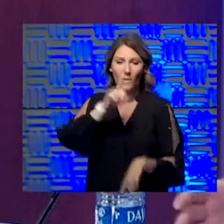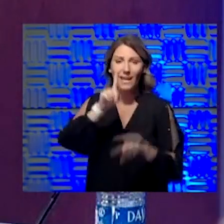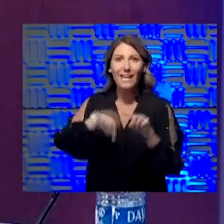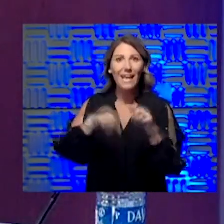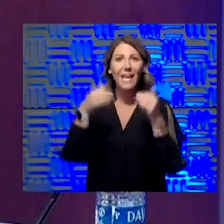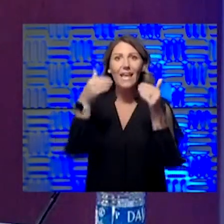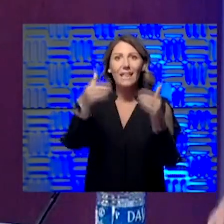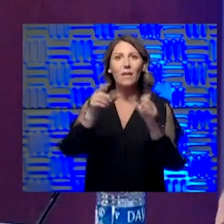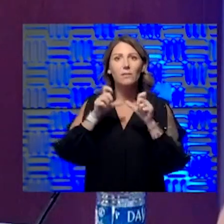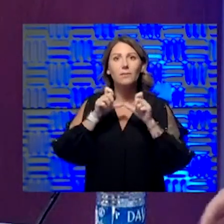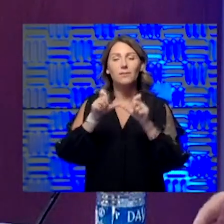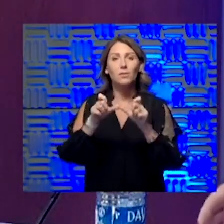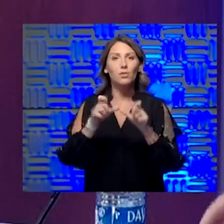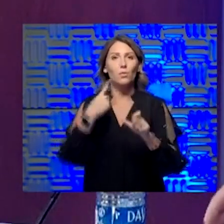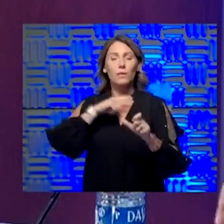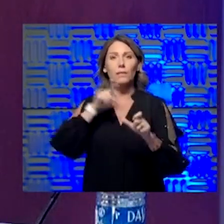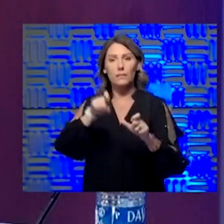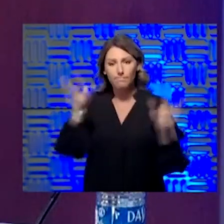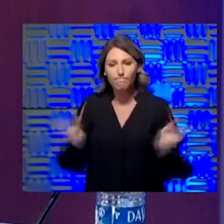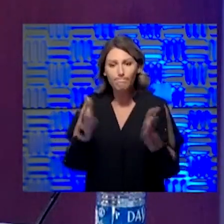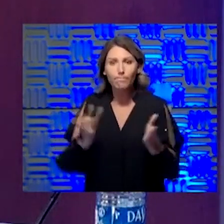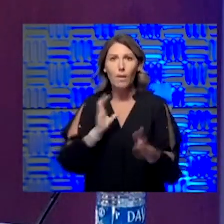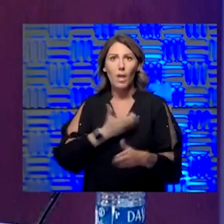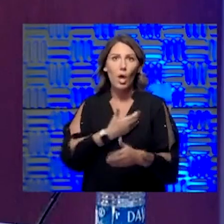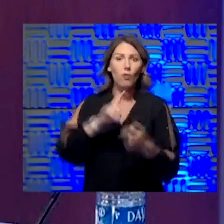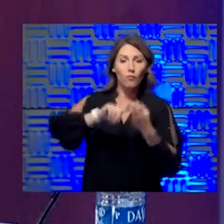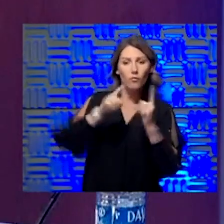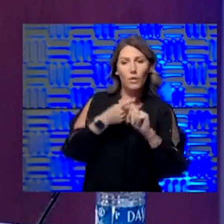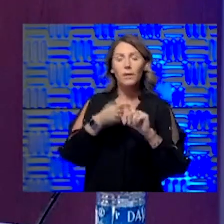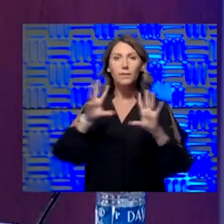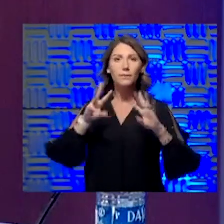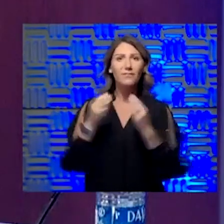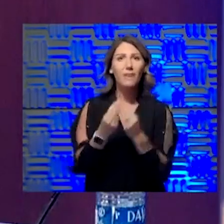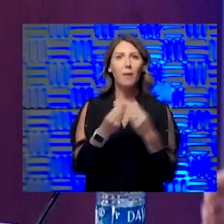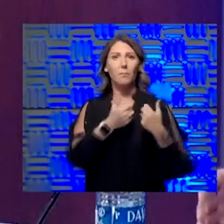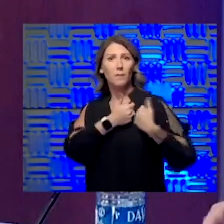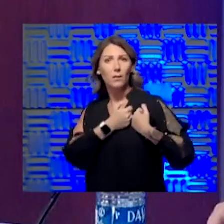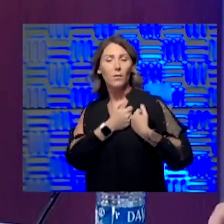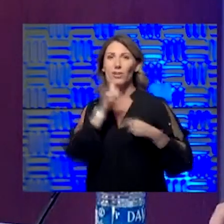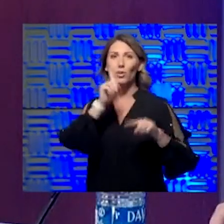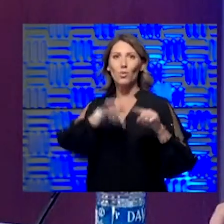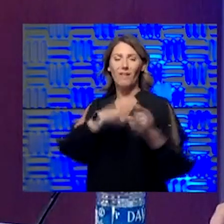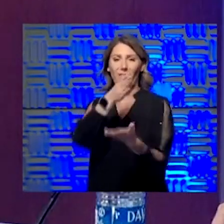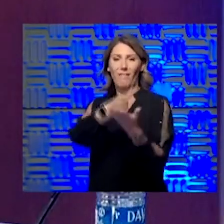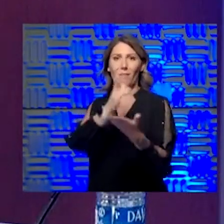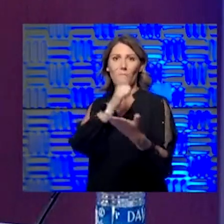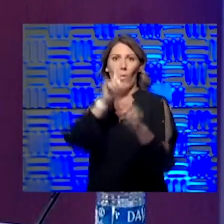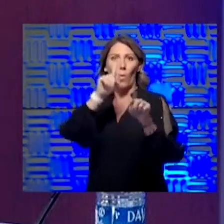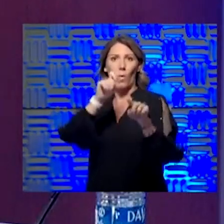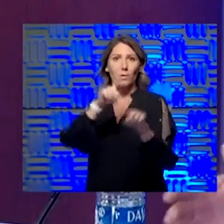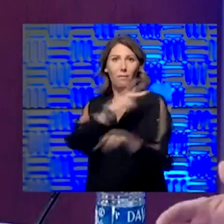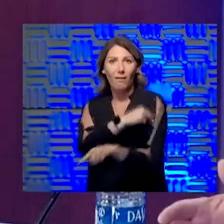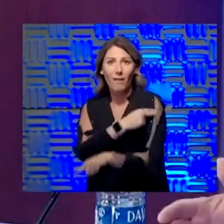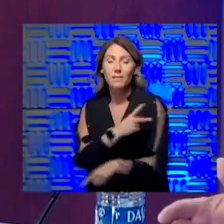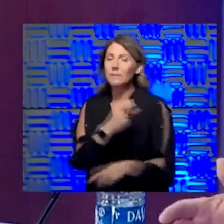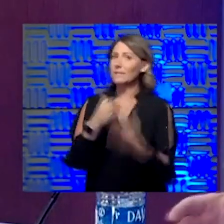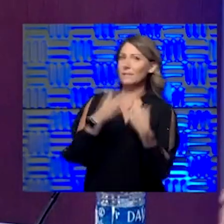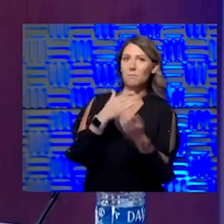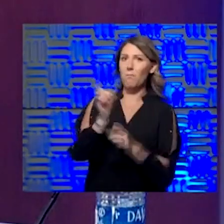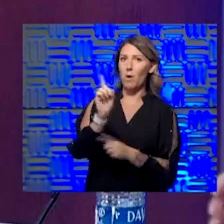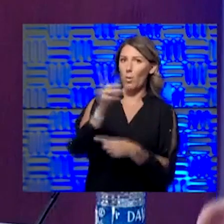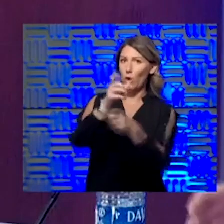long time. It has, Steve. And back to Tammy's point, I mean, during this entire crisis, we've watched our census, and we're probably around 500 patients